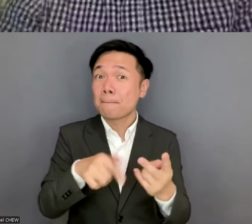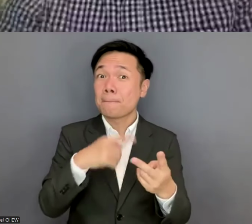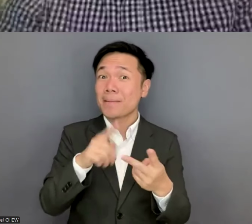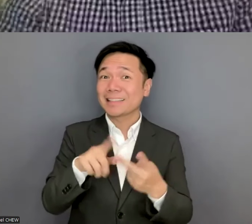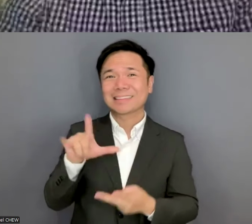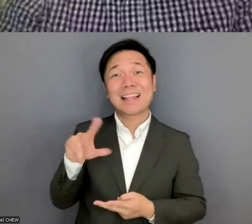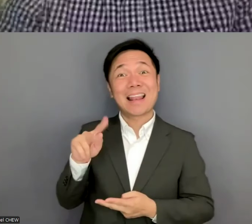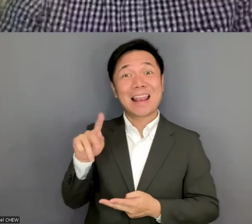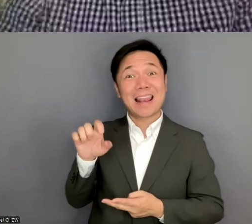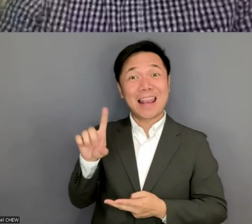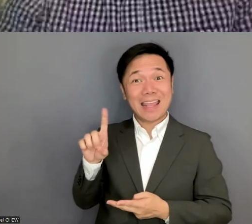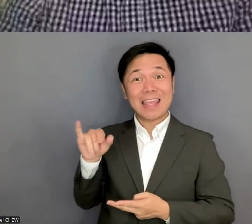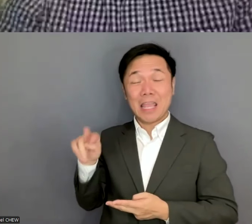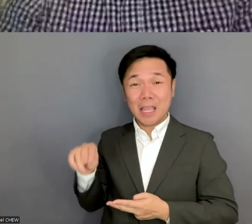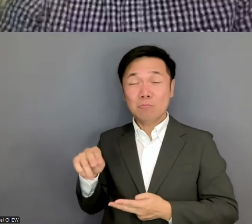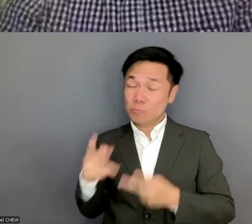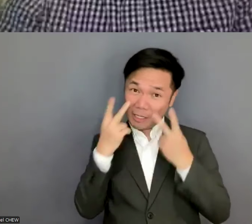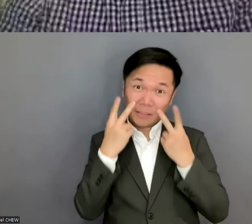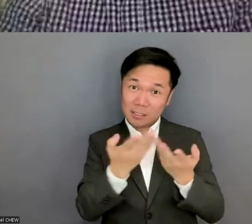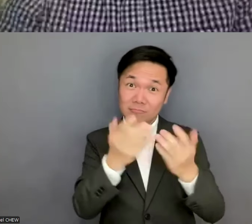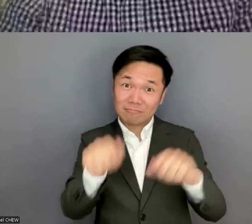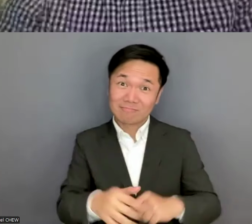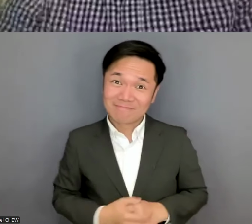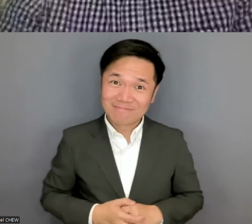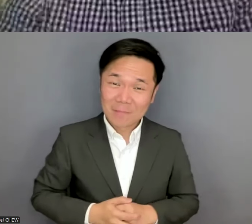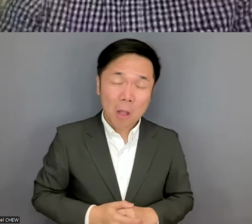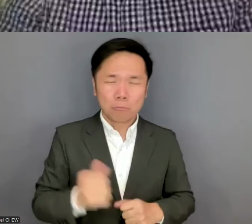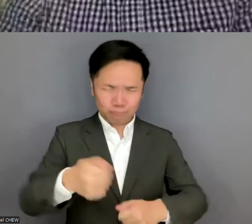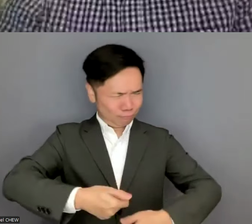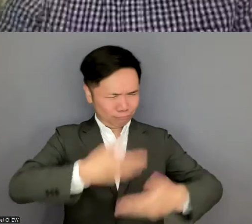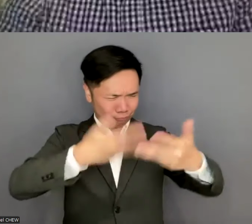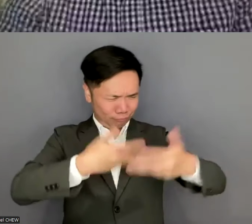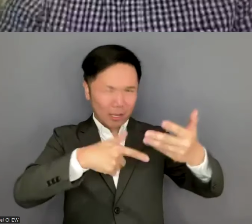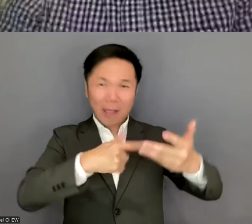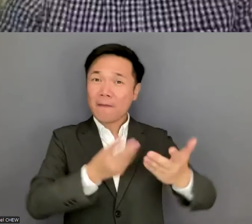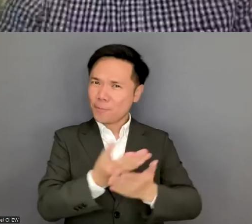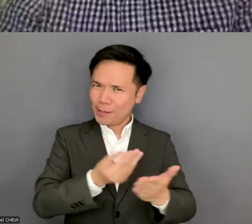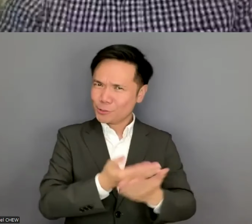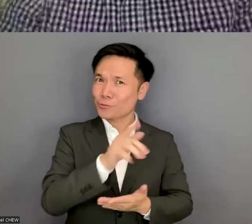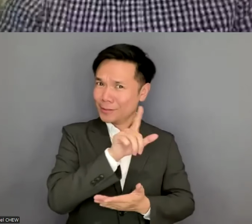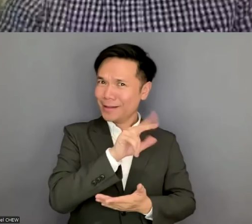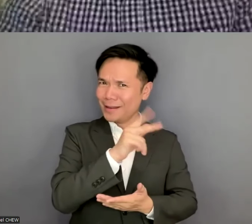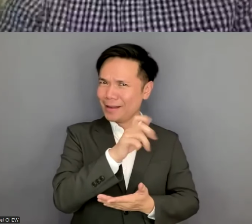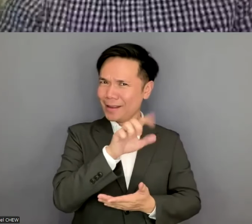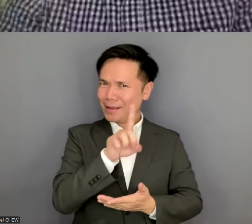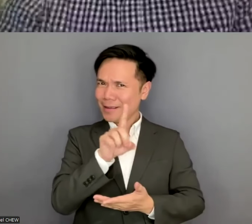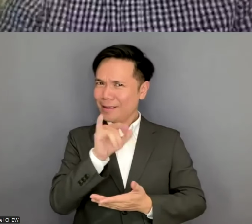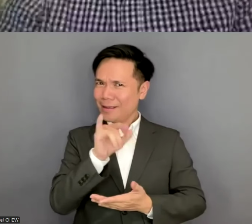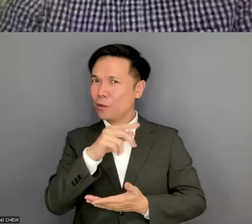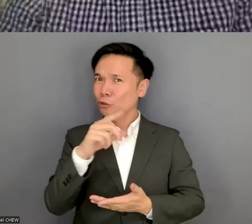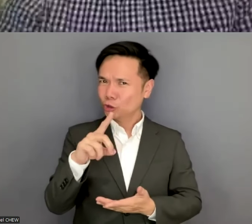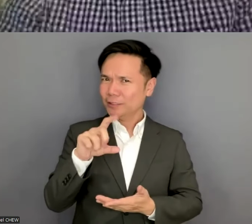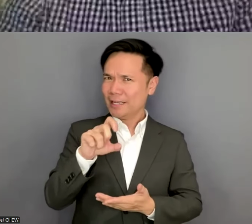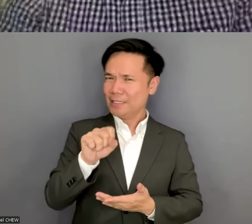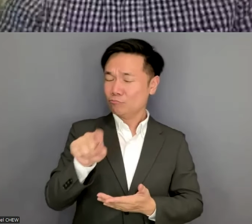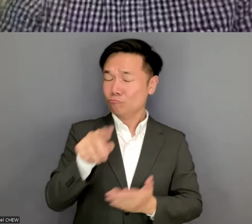Global Disability Summit. If you use LinkedIn, I find that one to be really helpful too. Greta, any other final questions